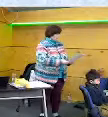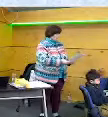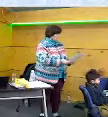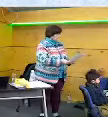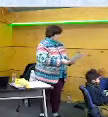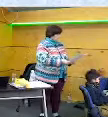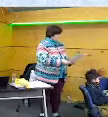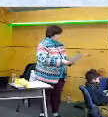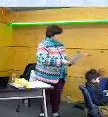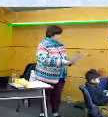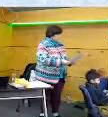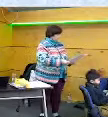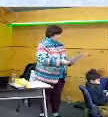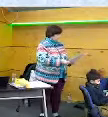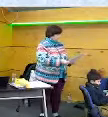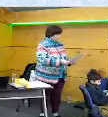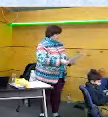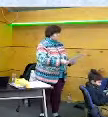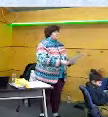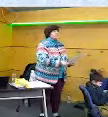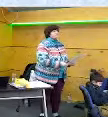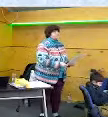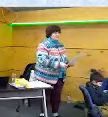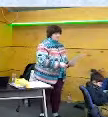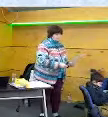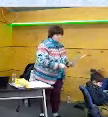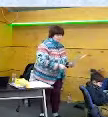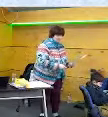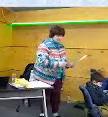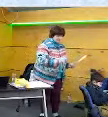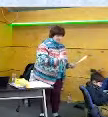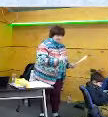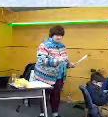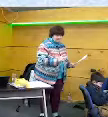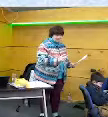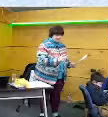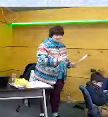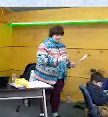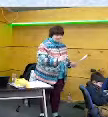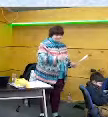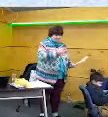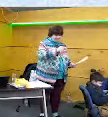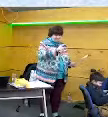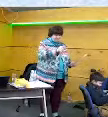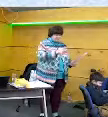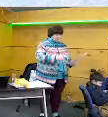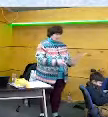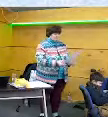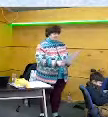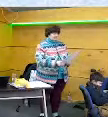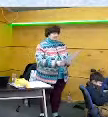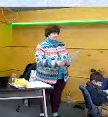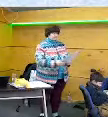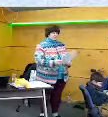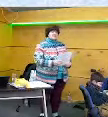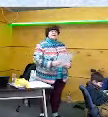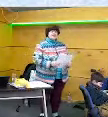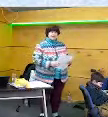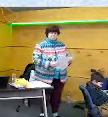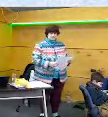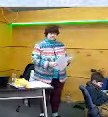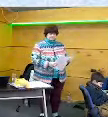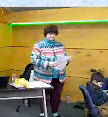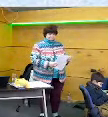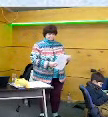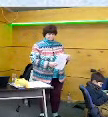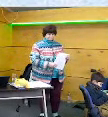long before my pets were millionaires because they wrote this song. There's a period.